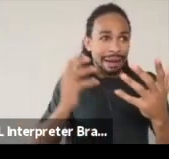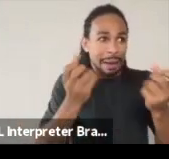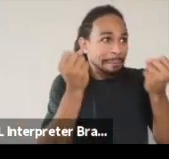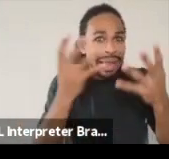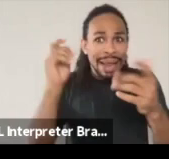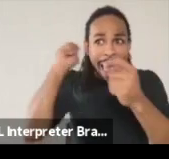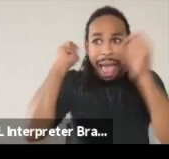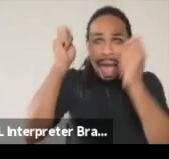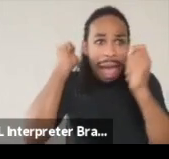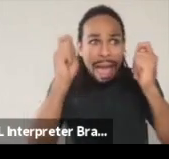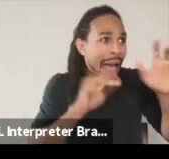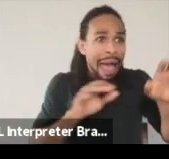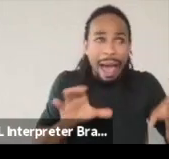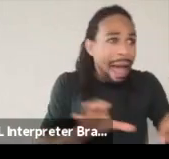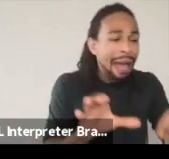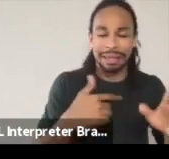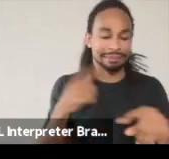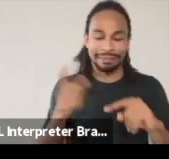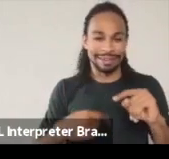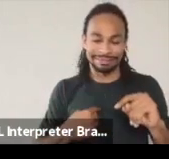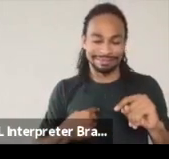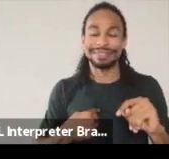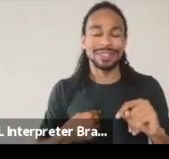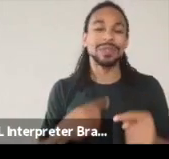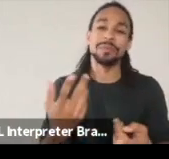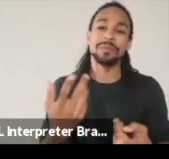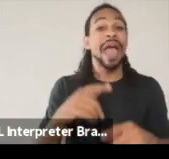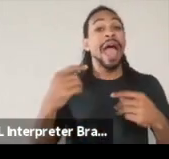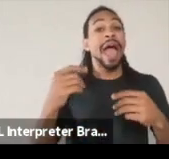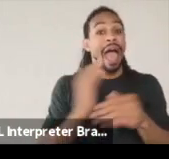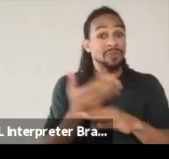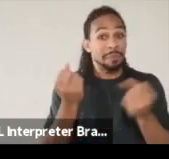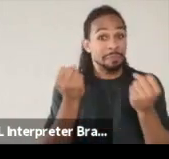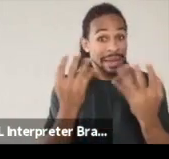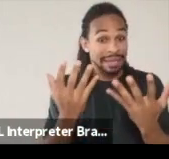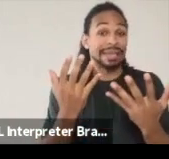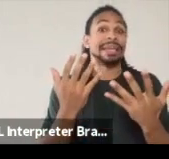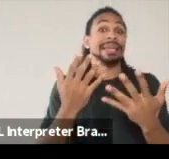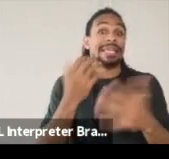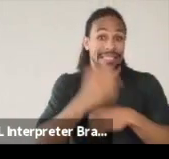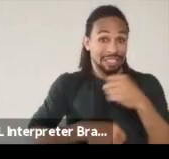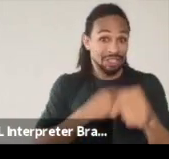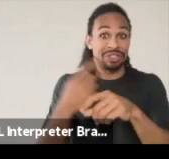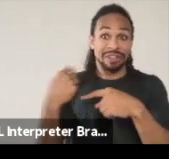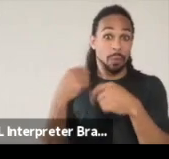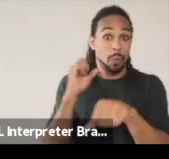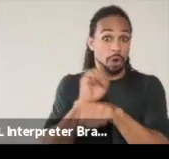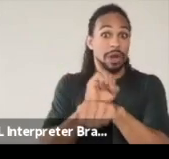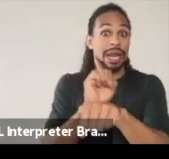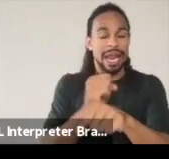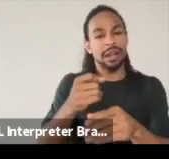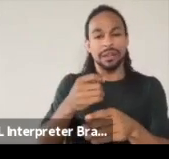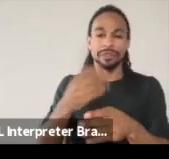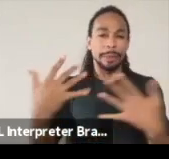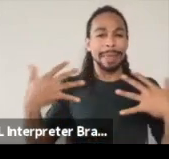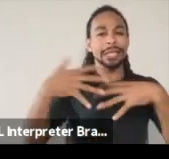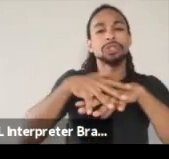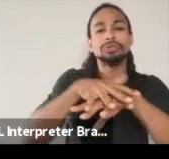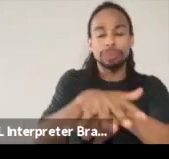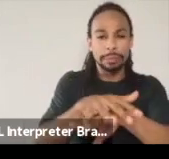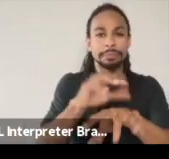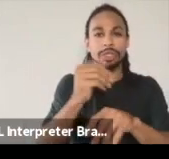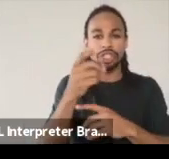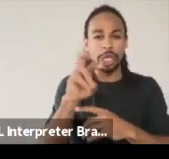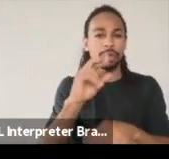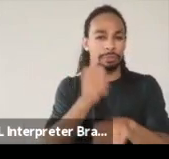And so I came to this work after a long time of working in what we'd consider mainstream gender-based violence movement